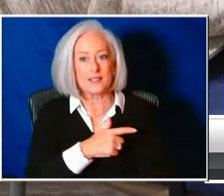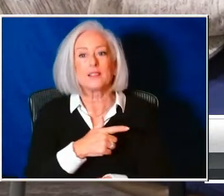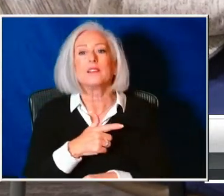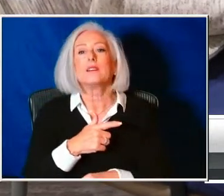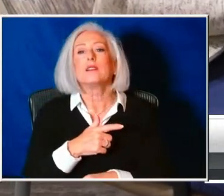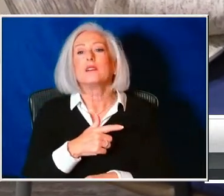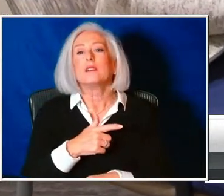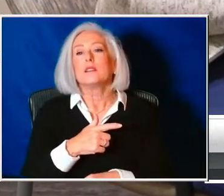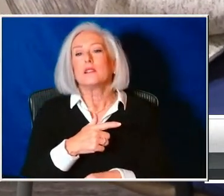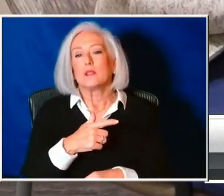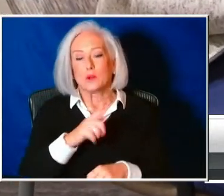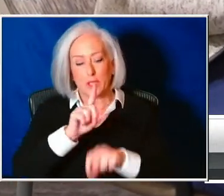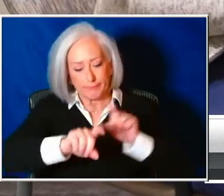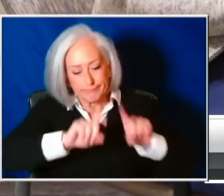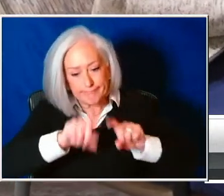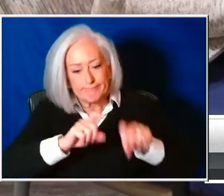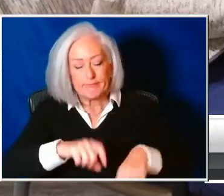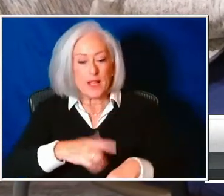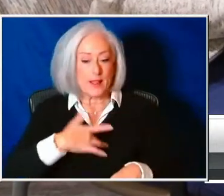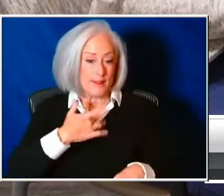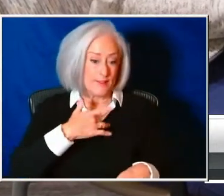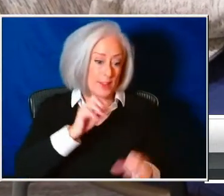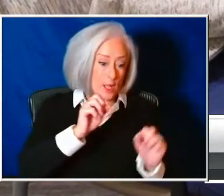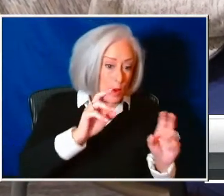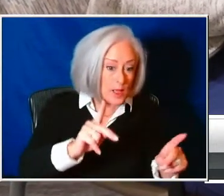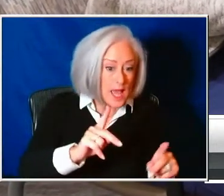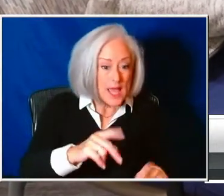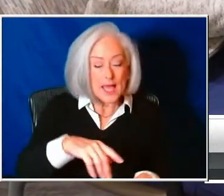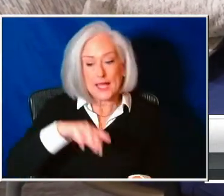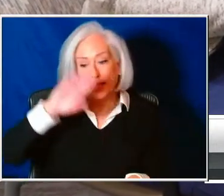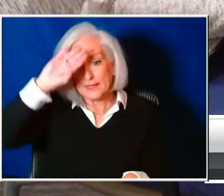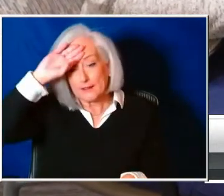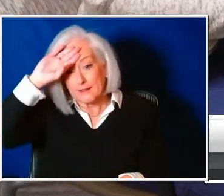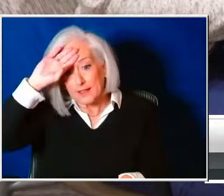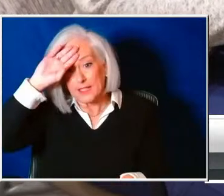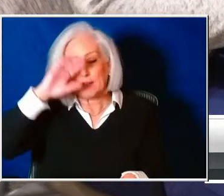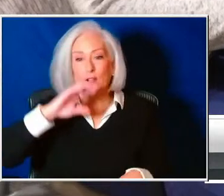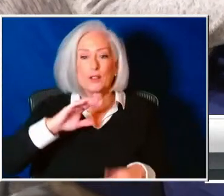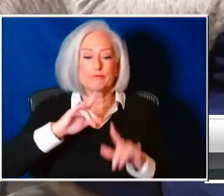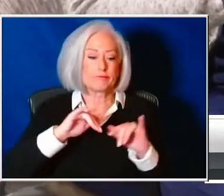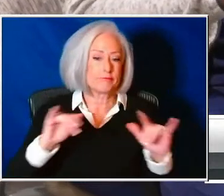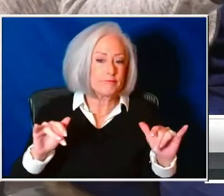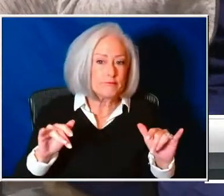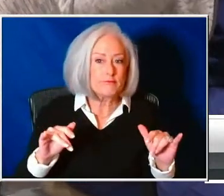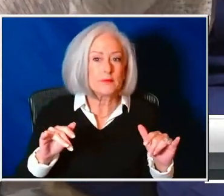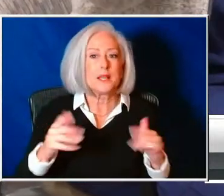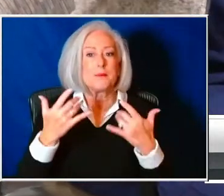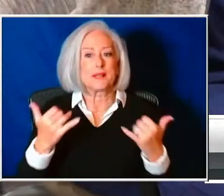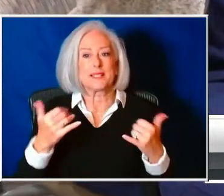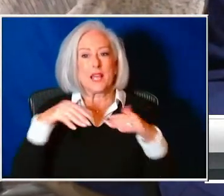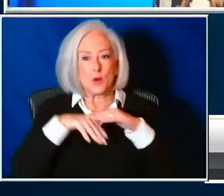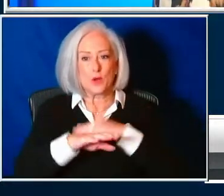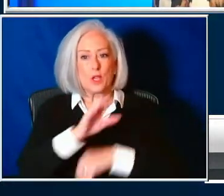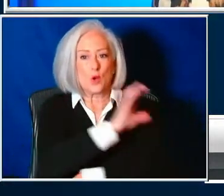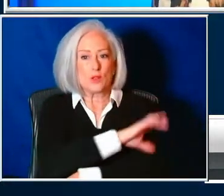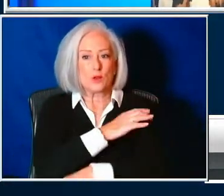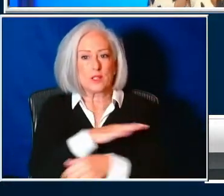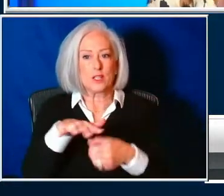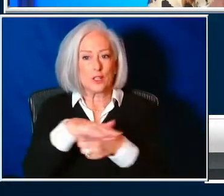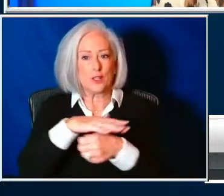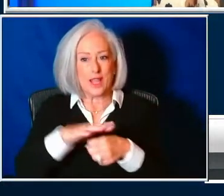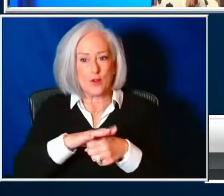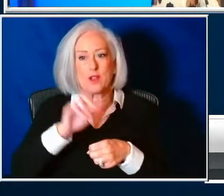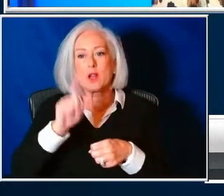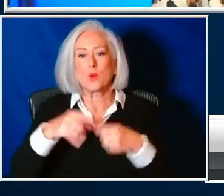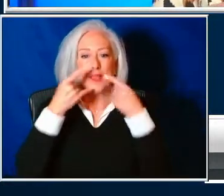felt good, if we've been around anybody with COVID. But now that we're going back into a clinical space, we got to put these back on. All right, good girl. I like it.